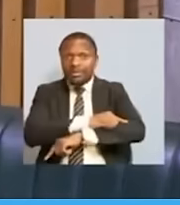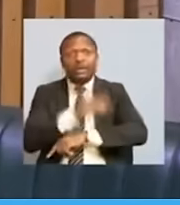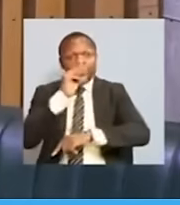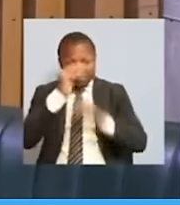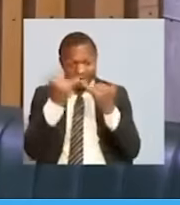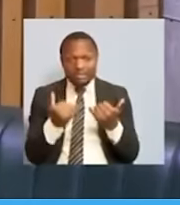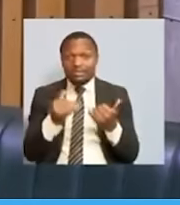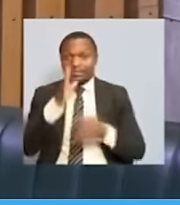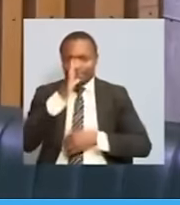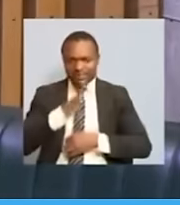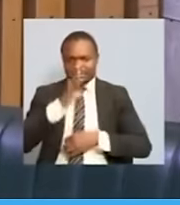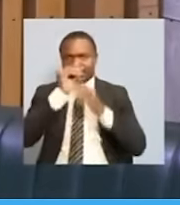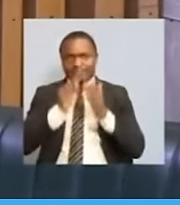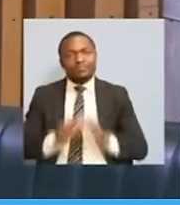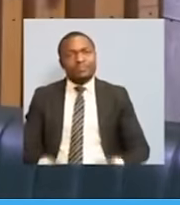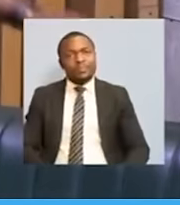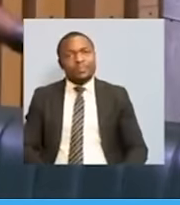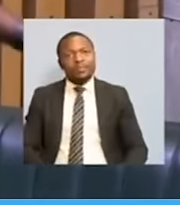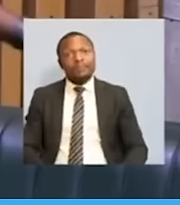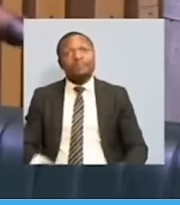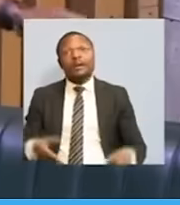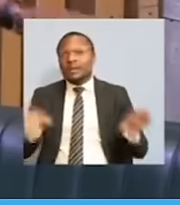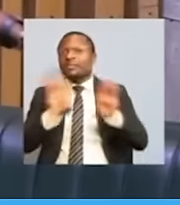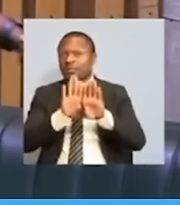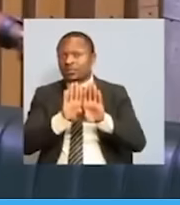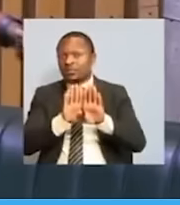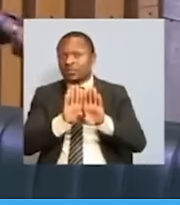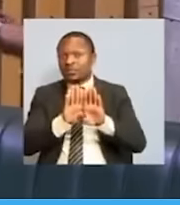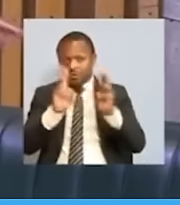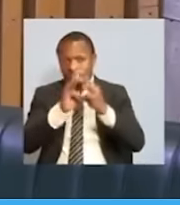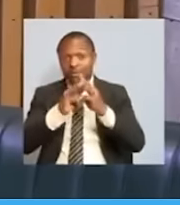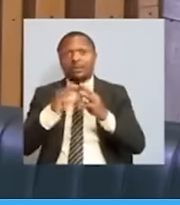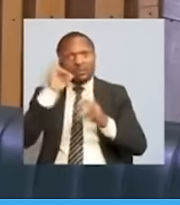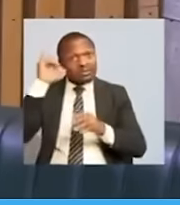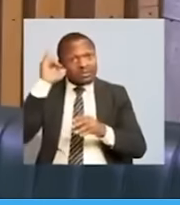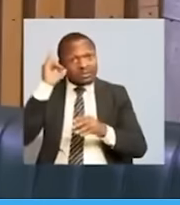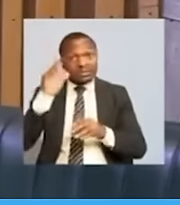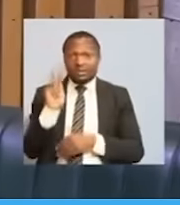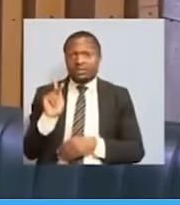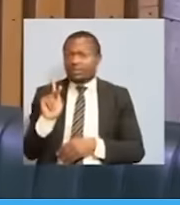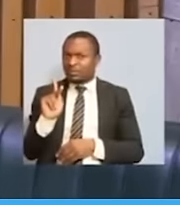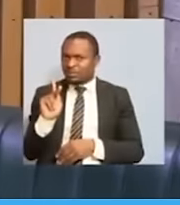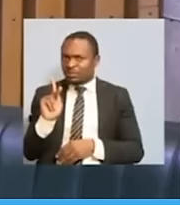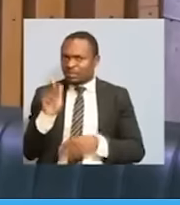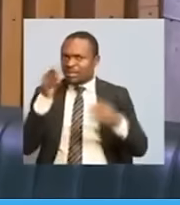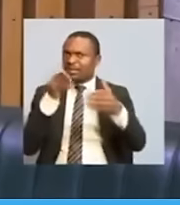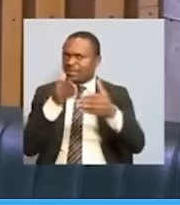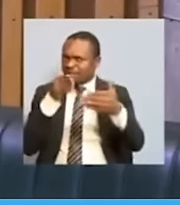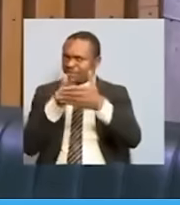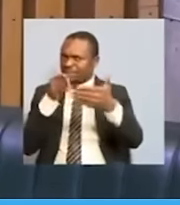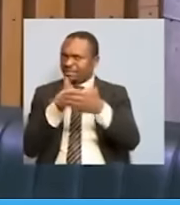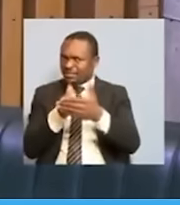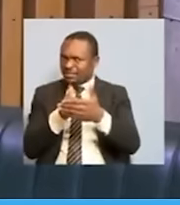speak, Madam Speaker, by close of business yesterday, a kwacha was trading against the dollar, which